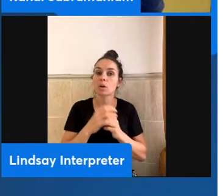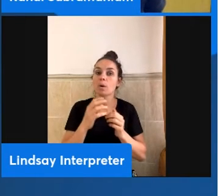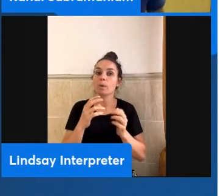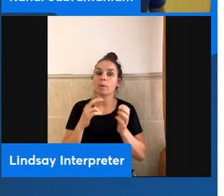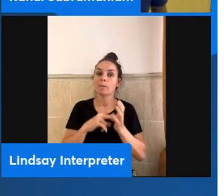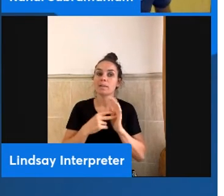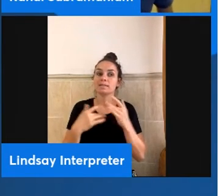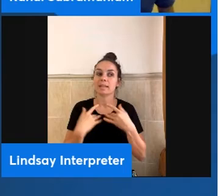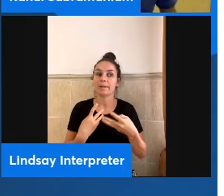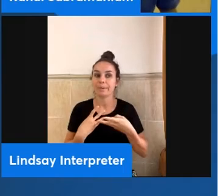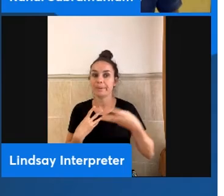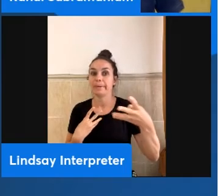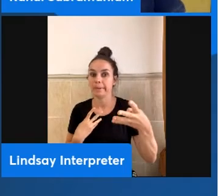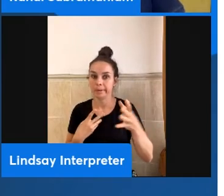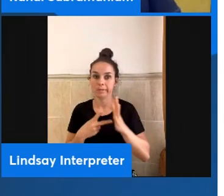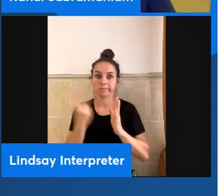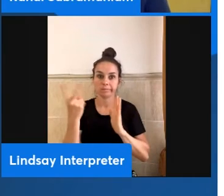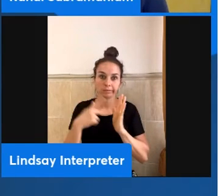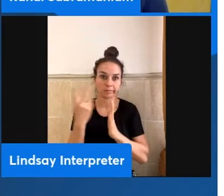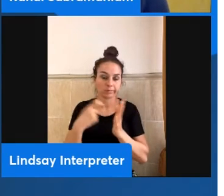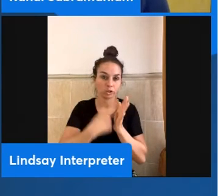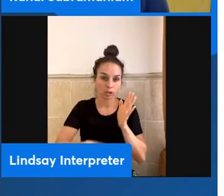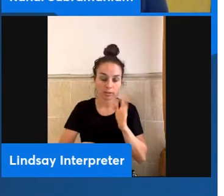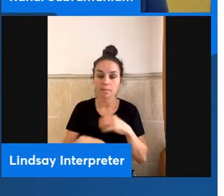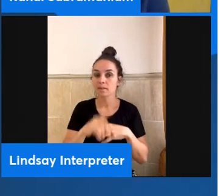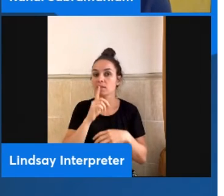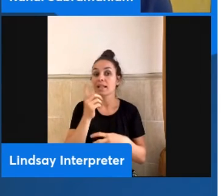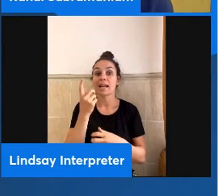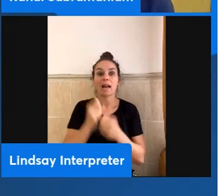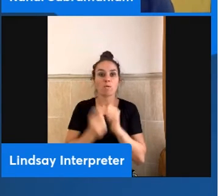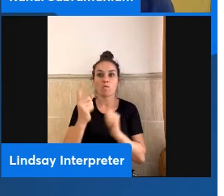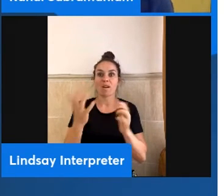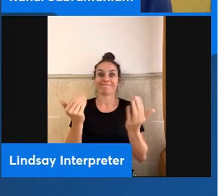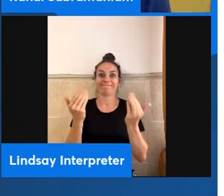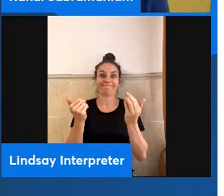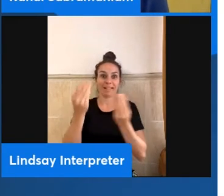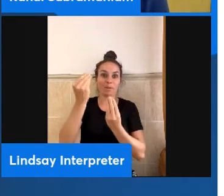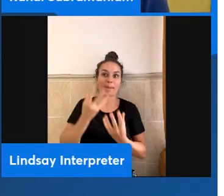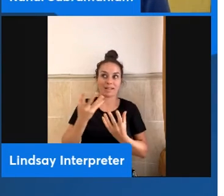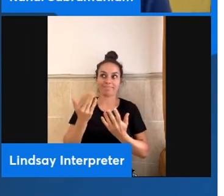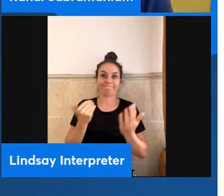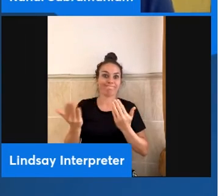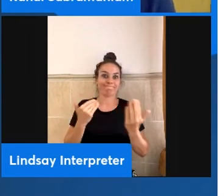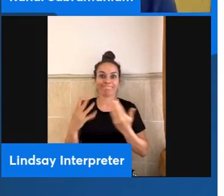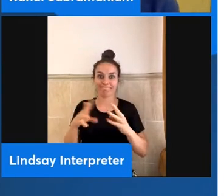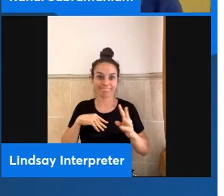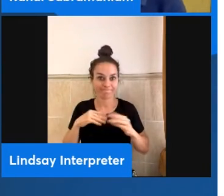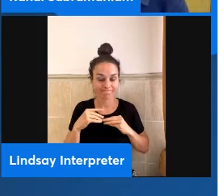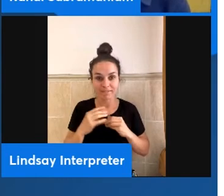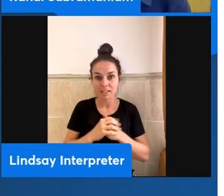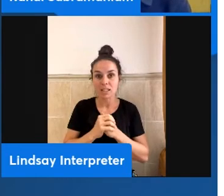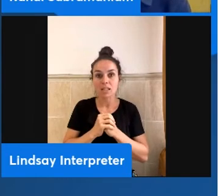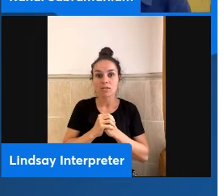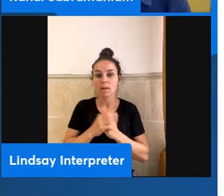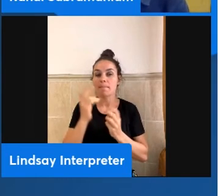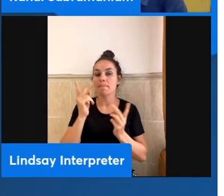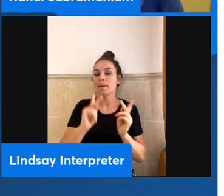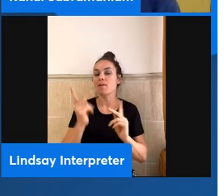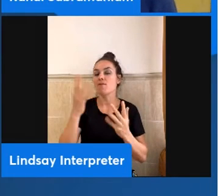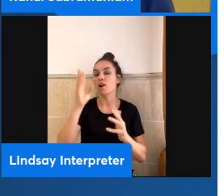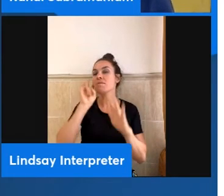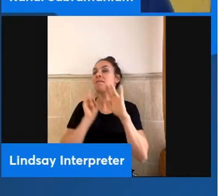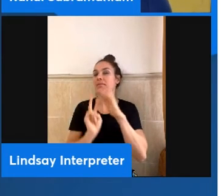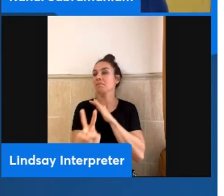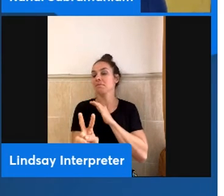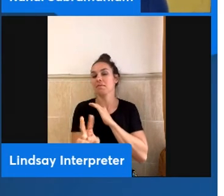So everyone wants to take it in, and then okay. So people have thought this through. I guess I